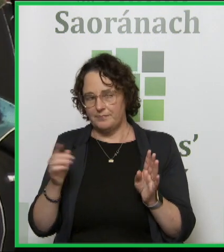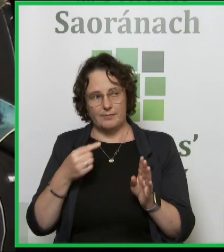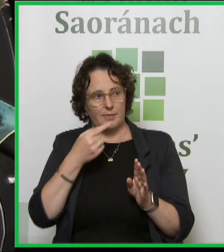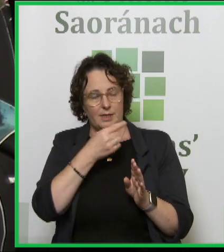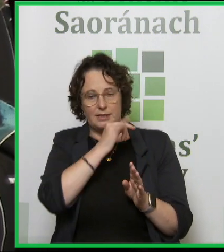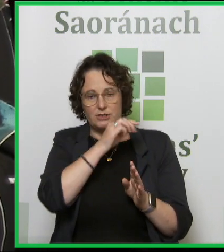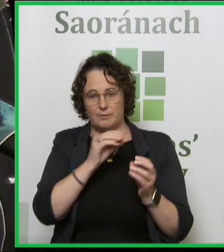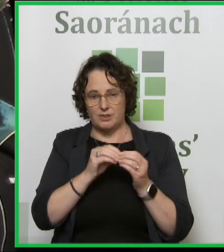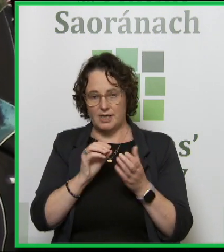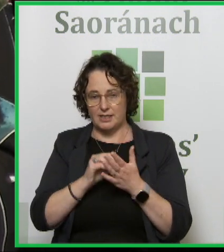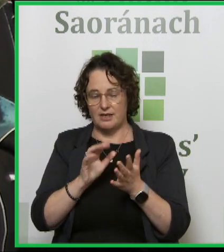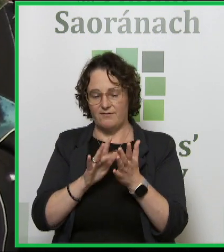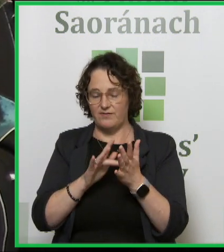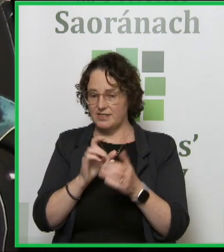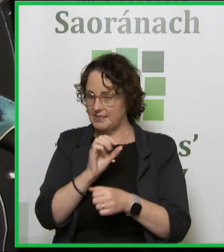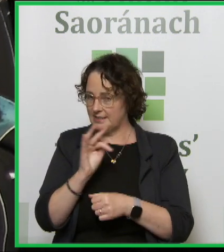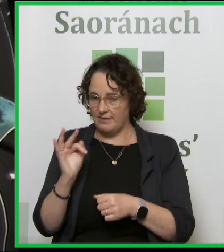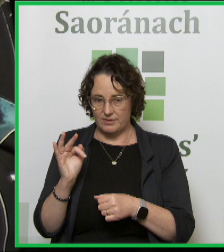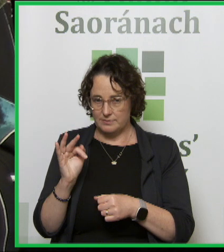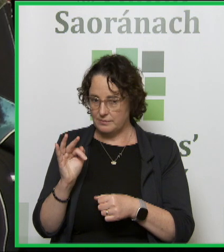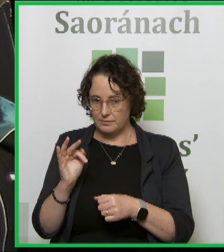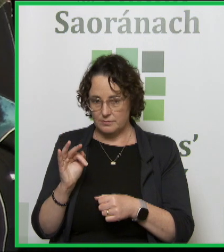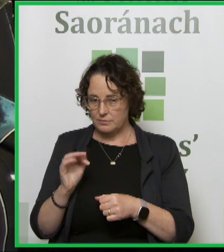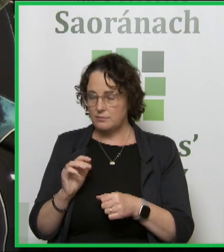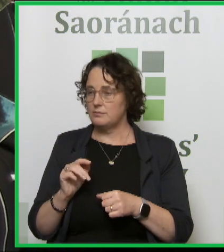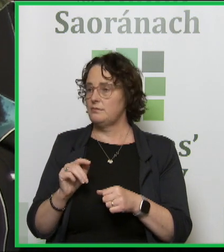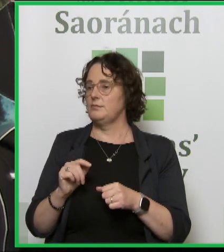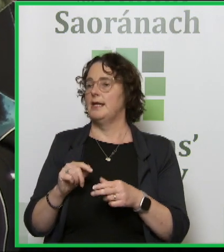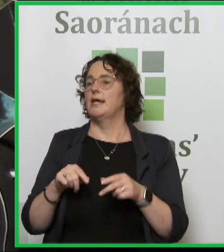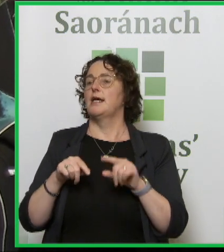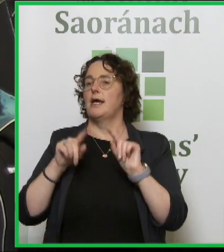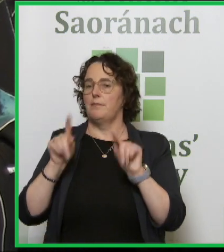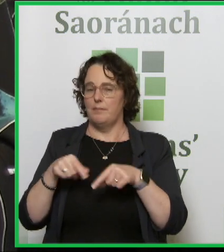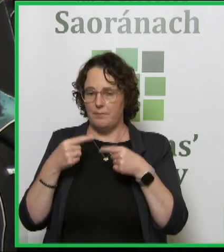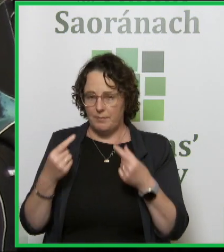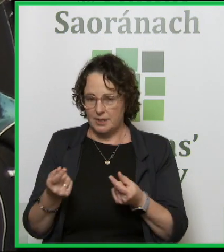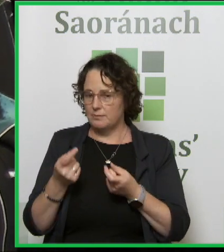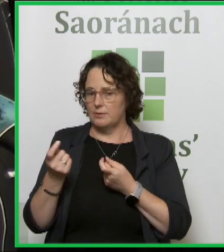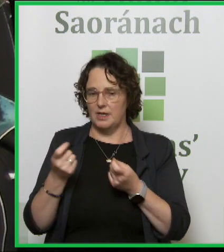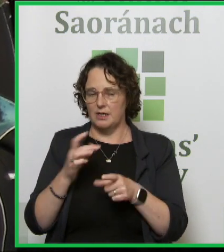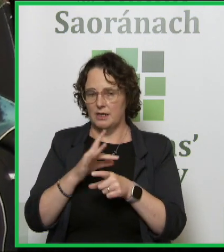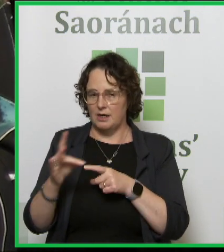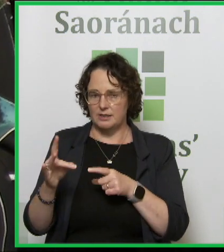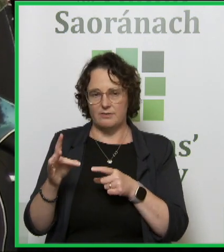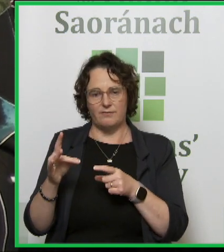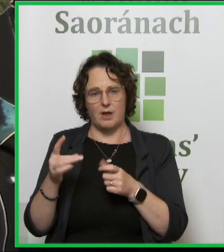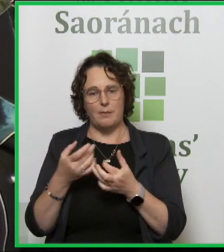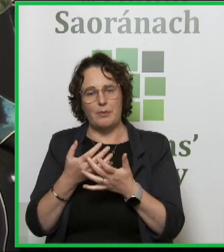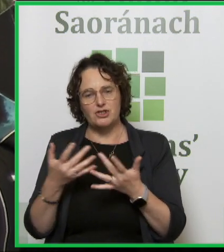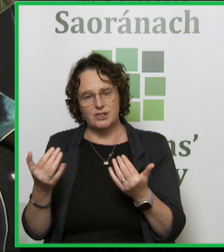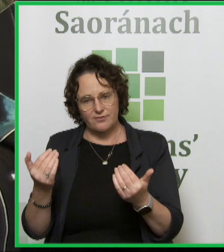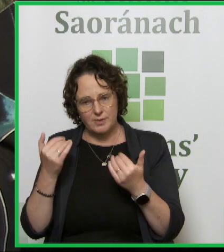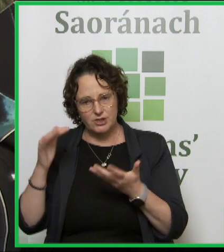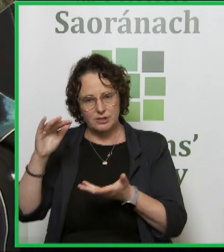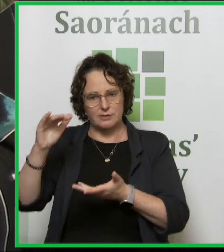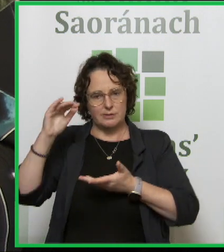he has 15 staff. You cannot possibly deal with the amount of stuff that's coming through. So again, you